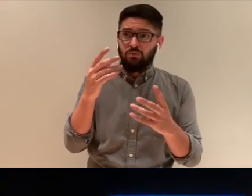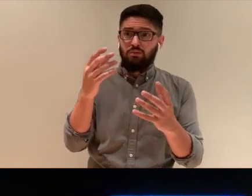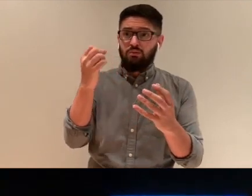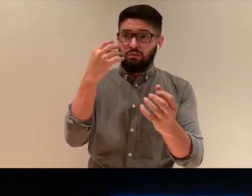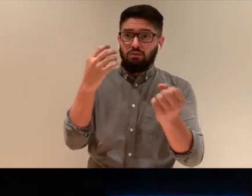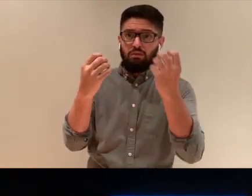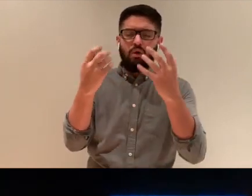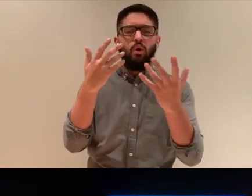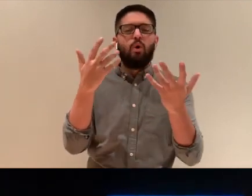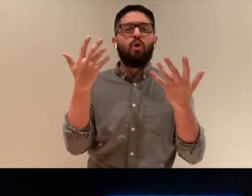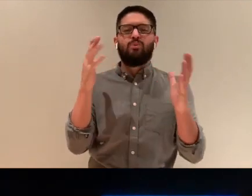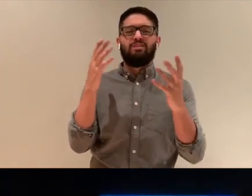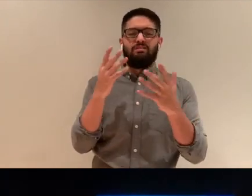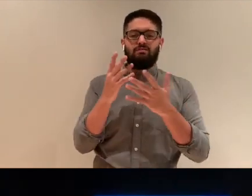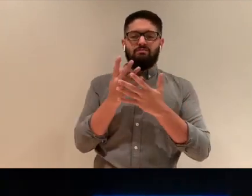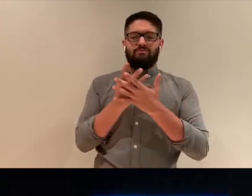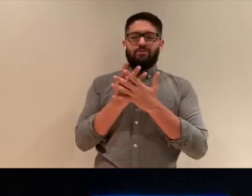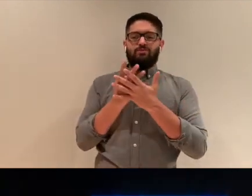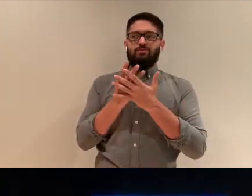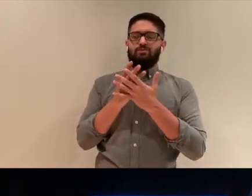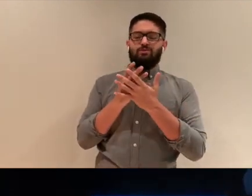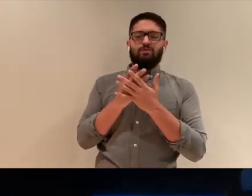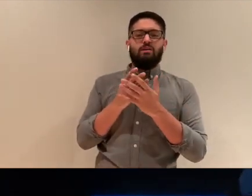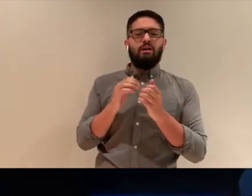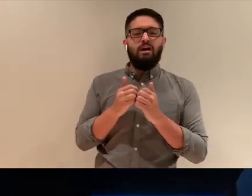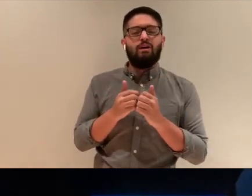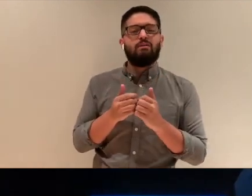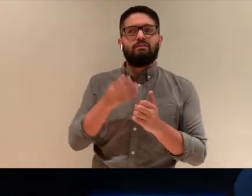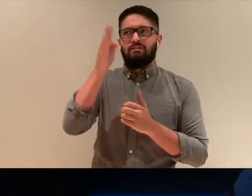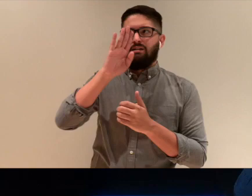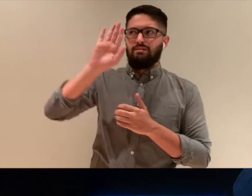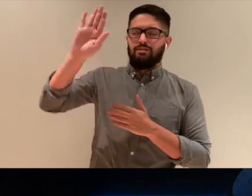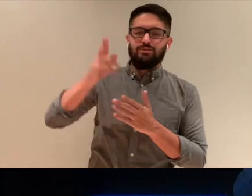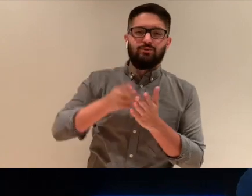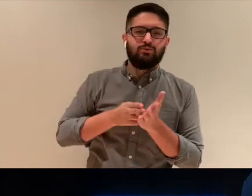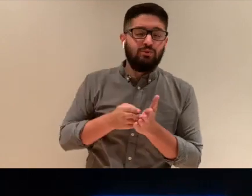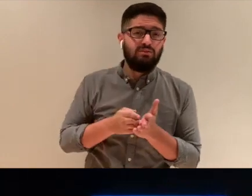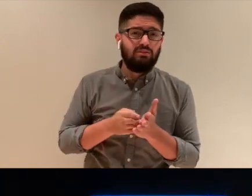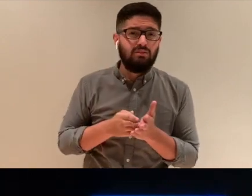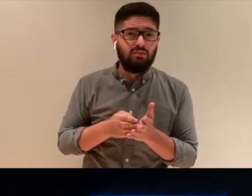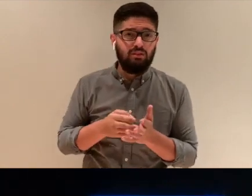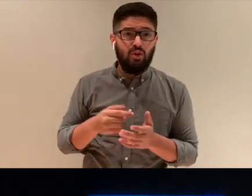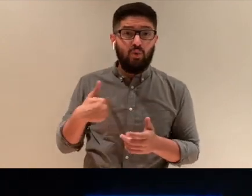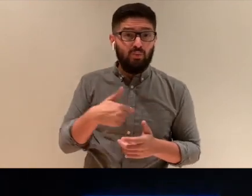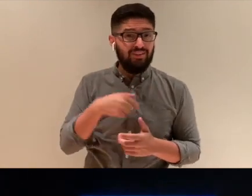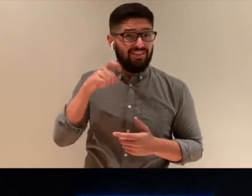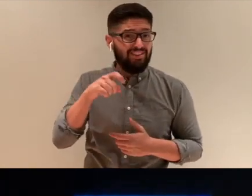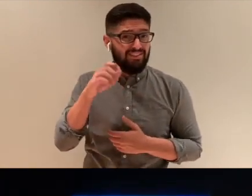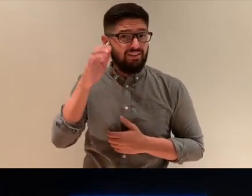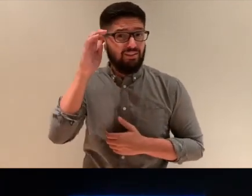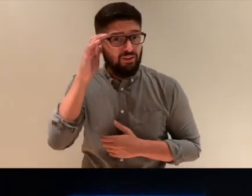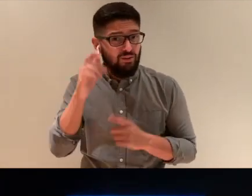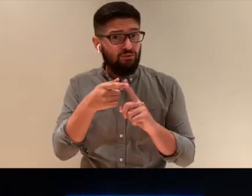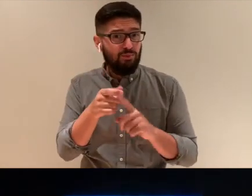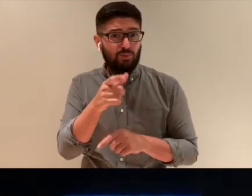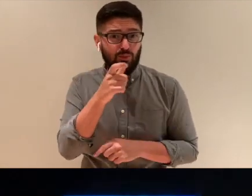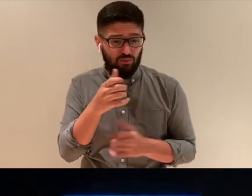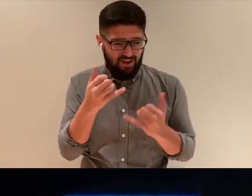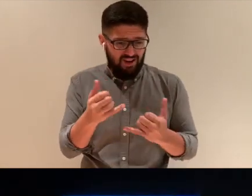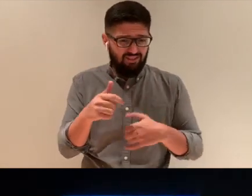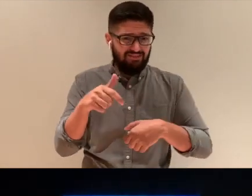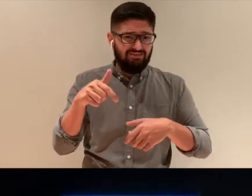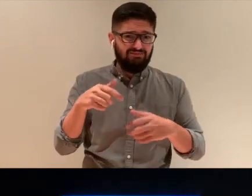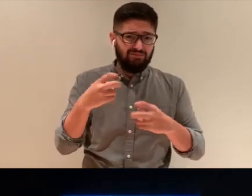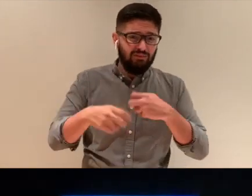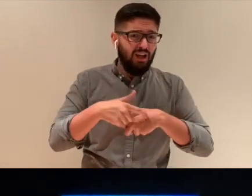getting, listen, is already filtered with God's truth. You know, if there's anyone that we need to hear from during